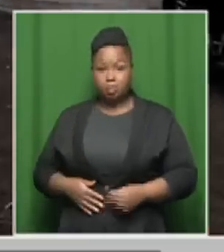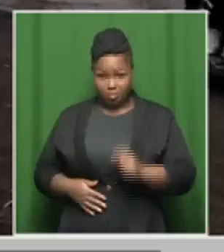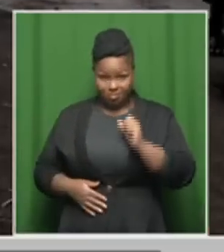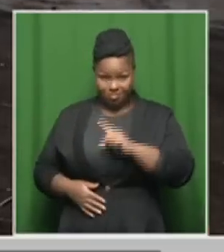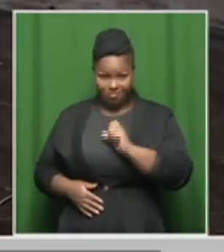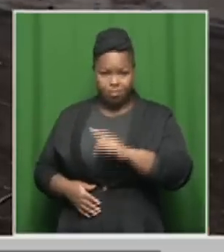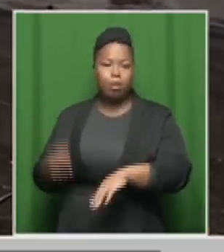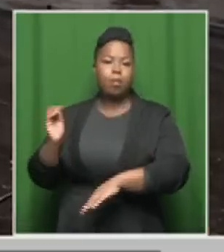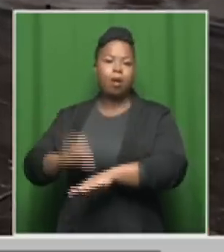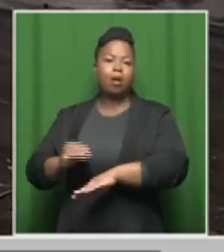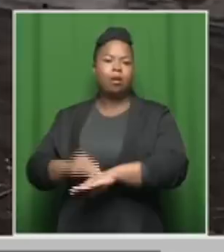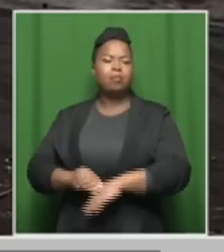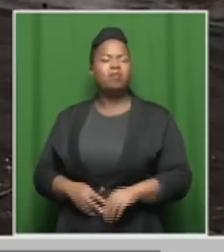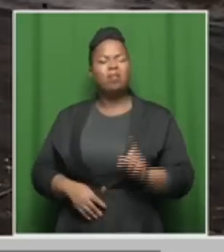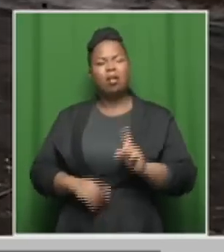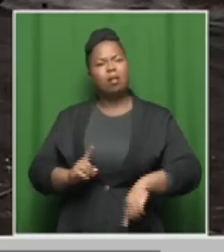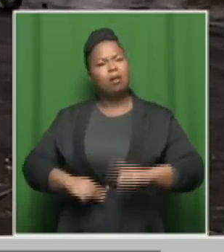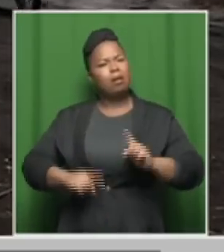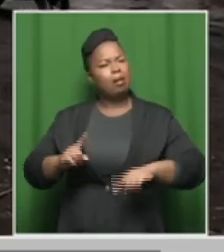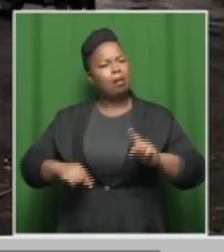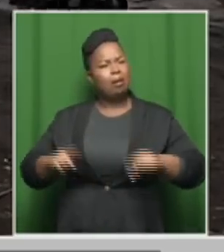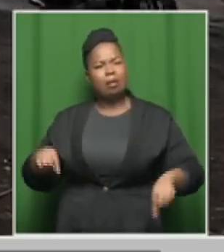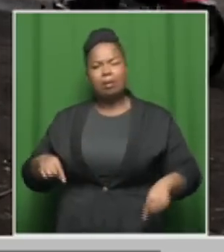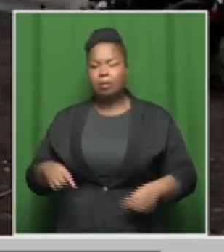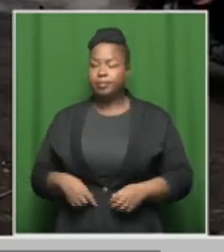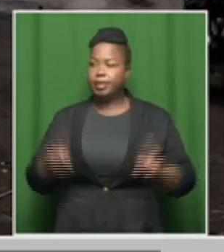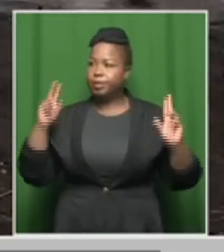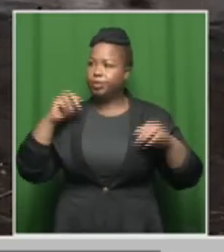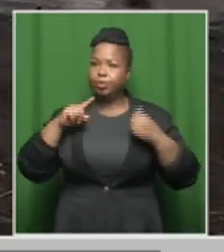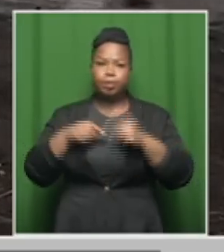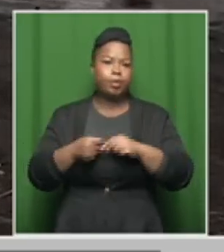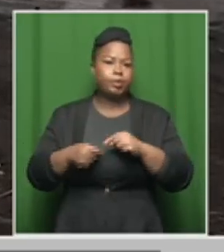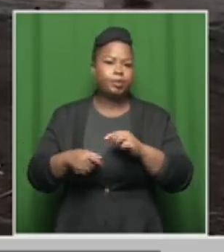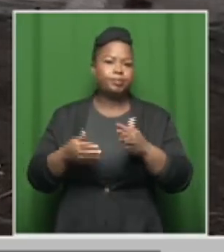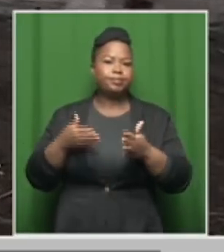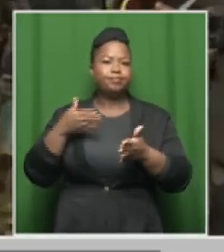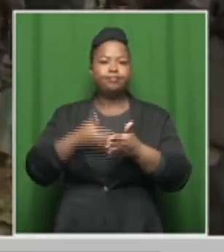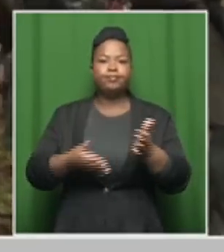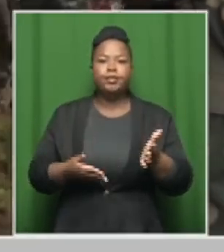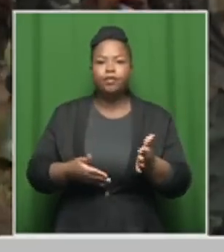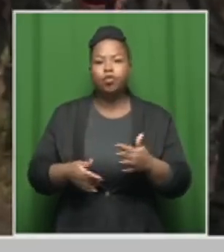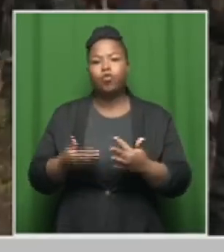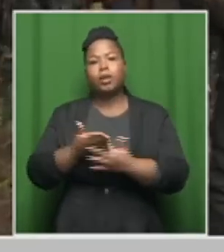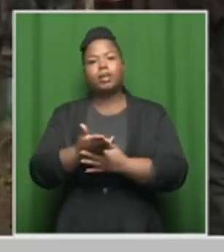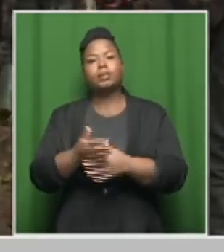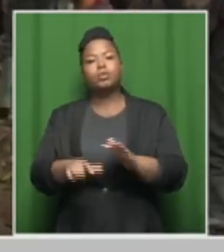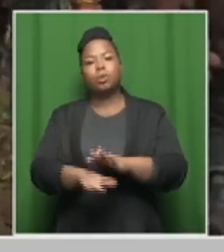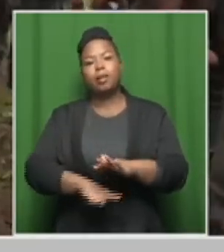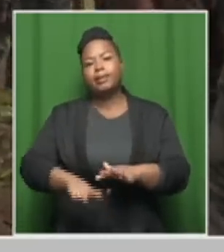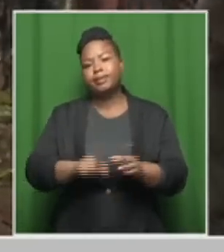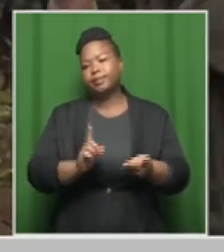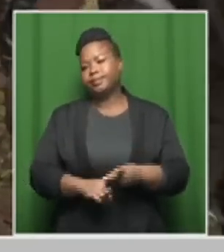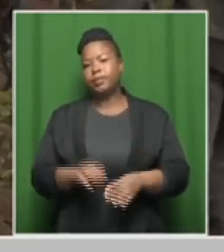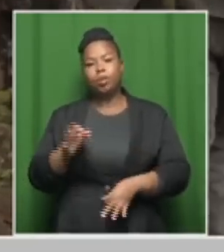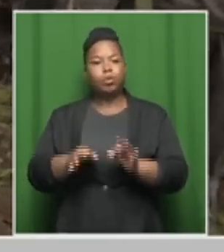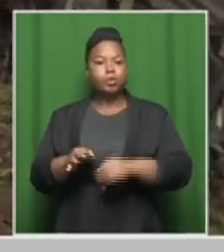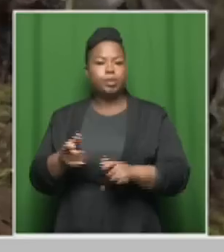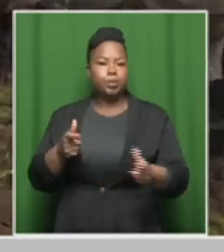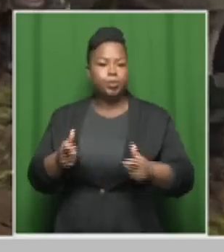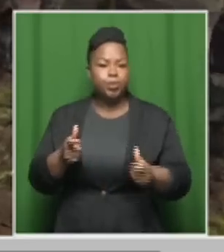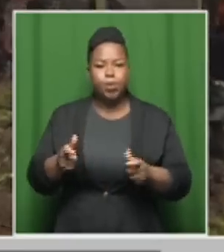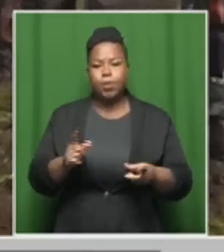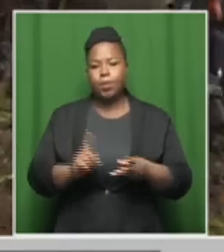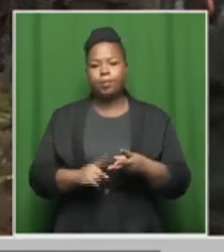of that. So you have all these questions around land, access to land, political control, and also with the securing